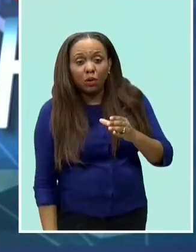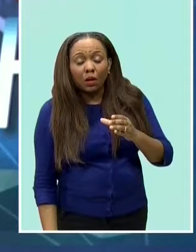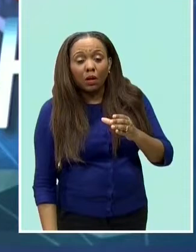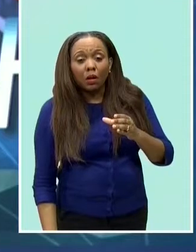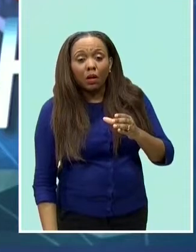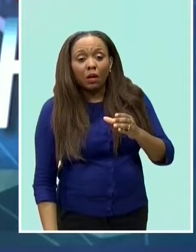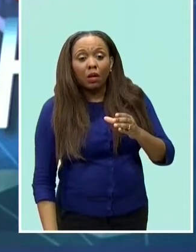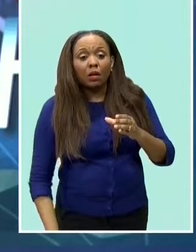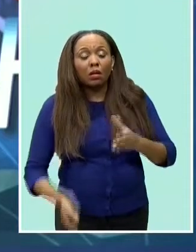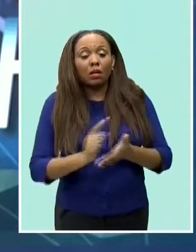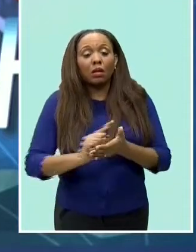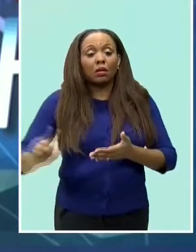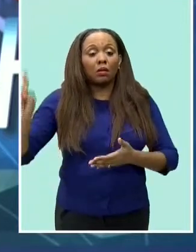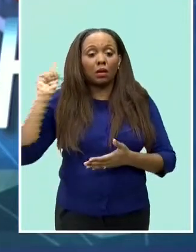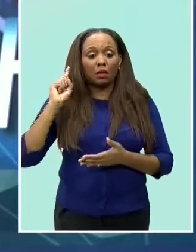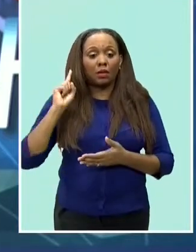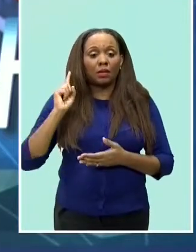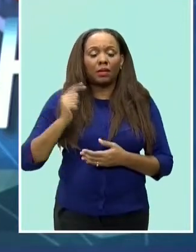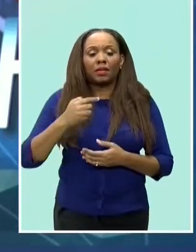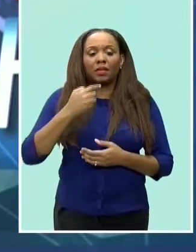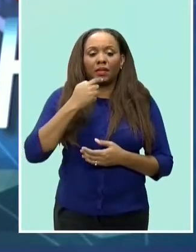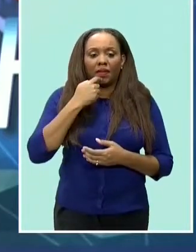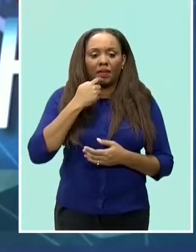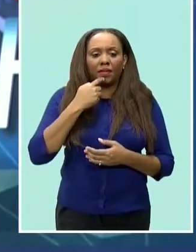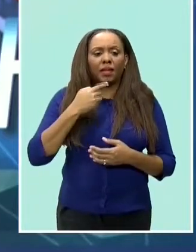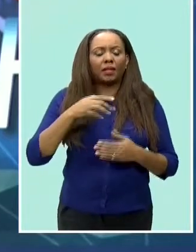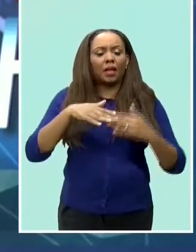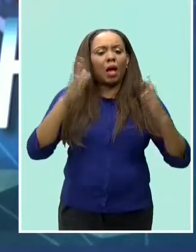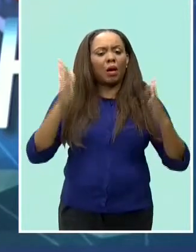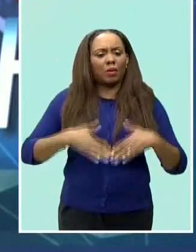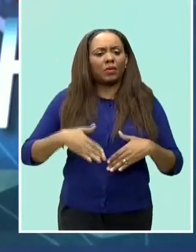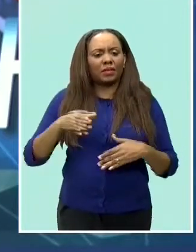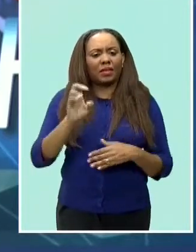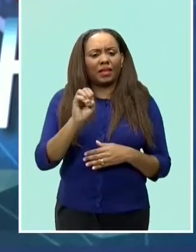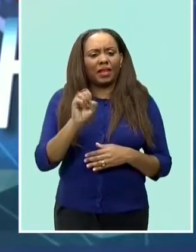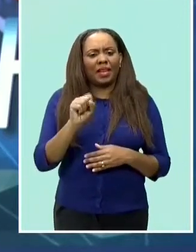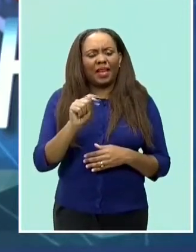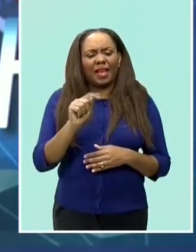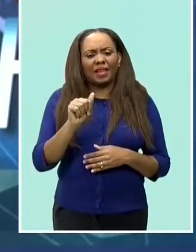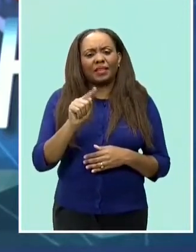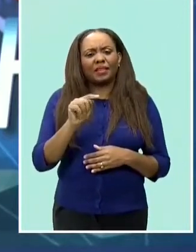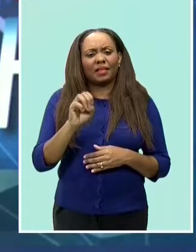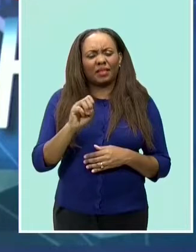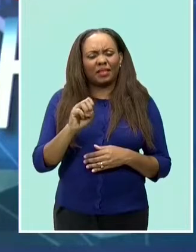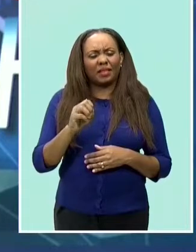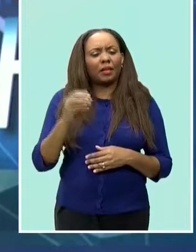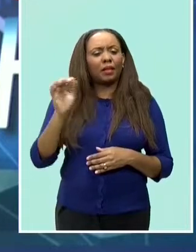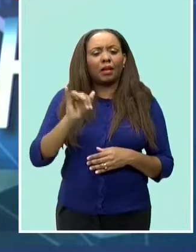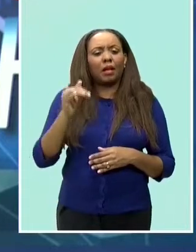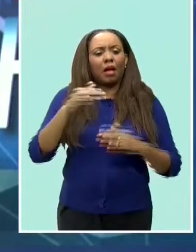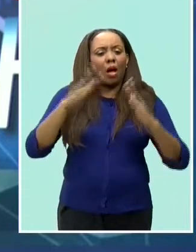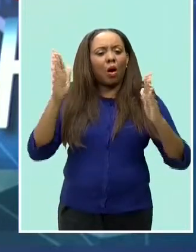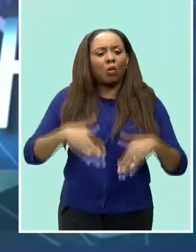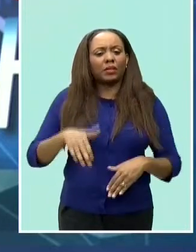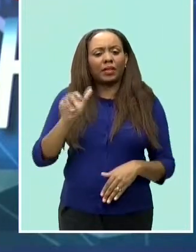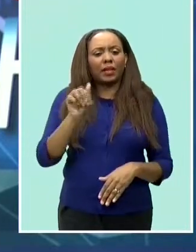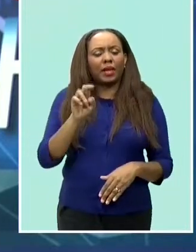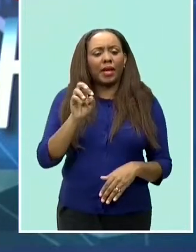Road in the Pine last week. He says managing the housing estates is a major problem as people are not paying the